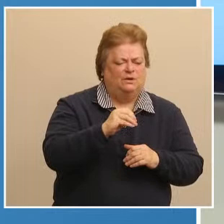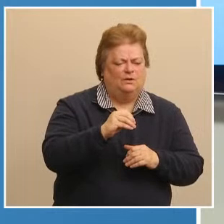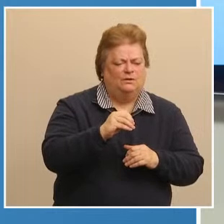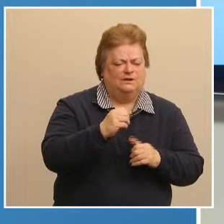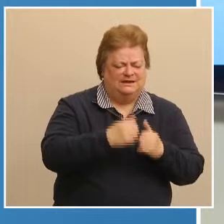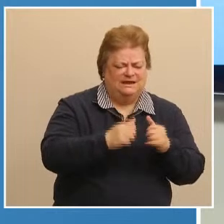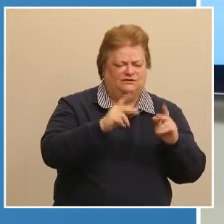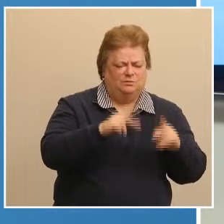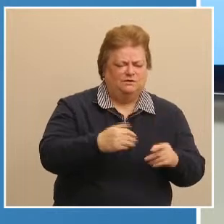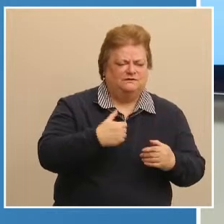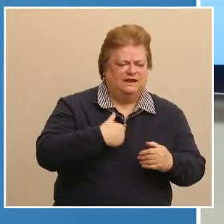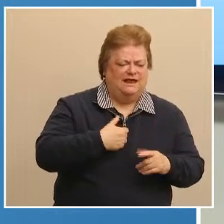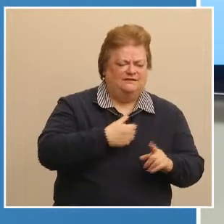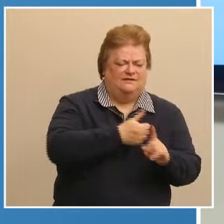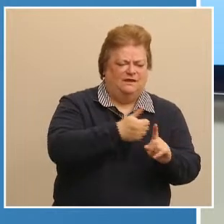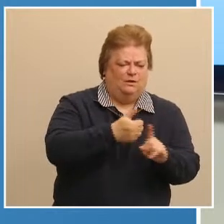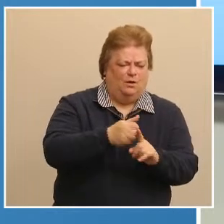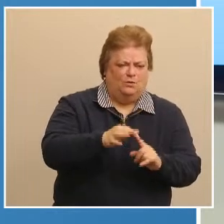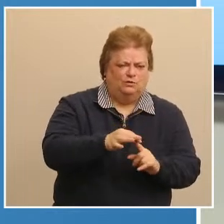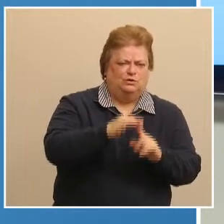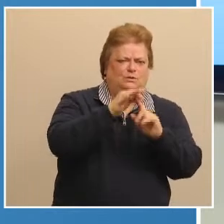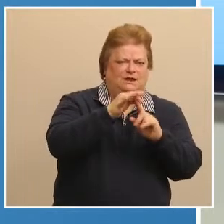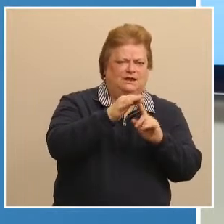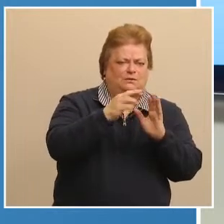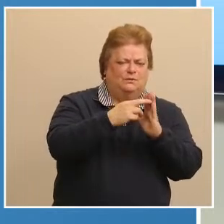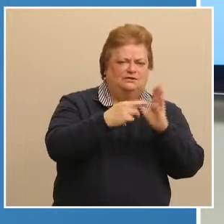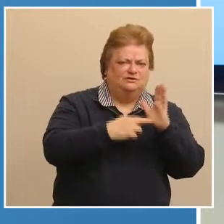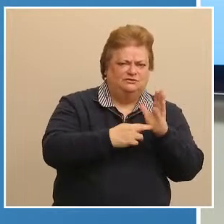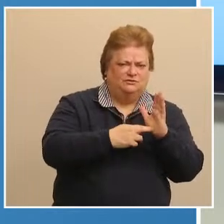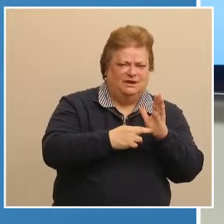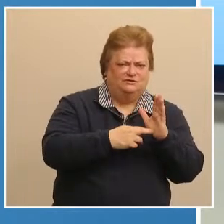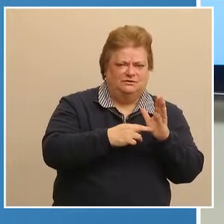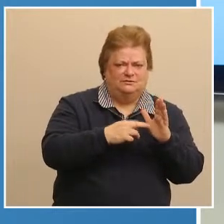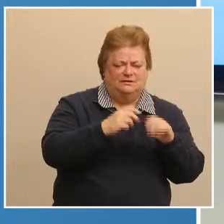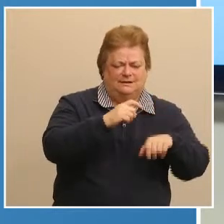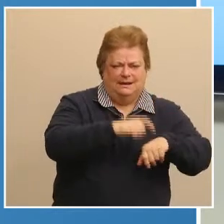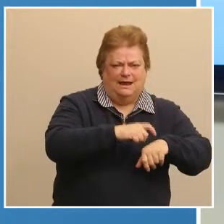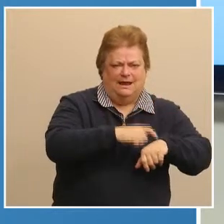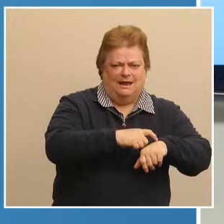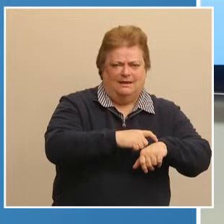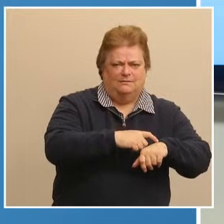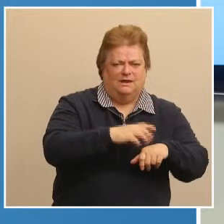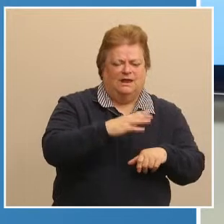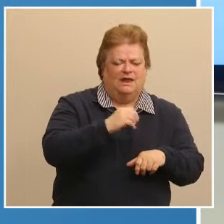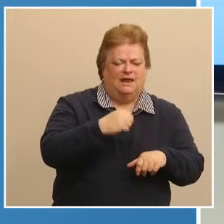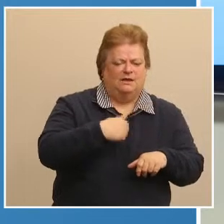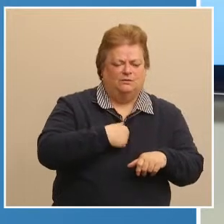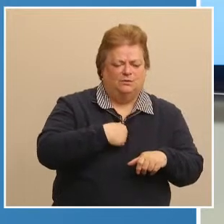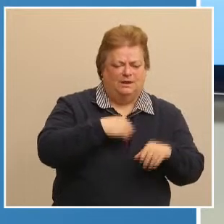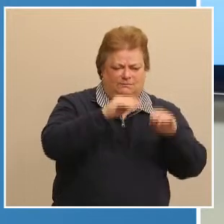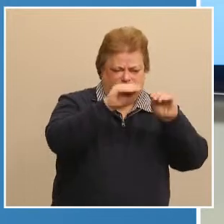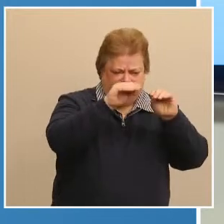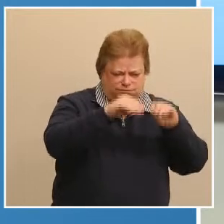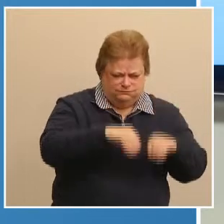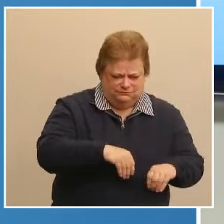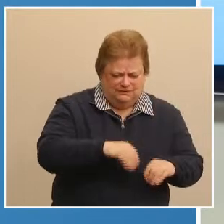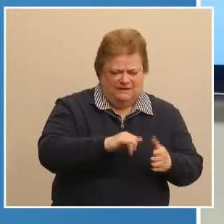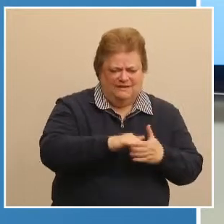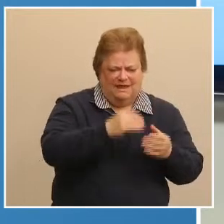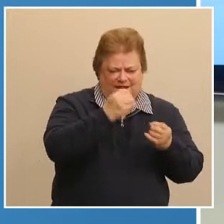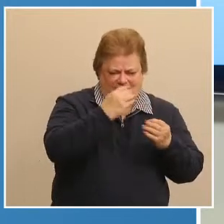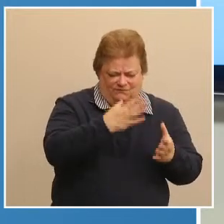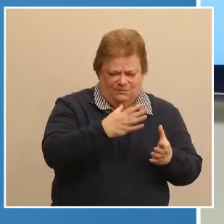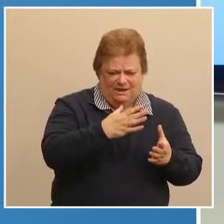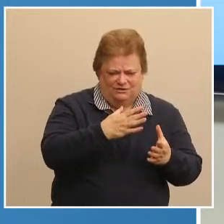each person has their own unique registration time. And we pre-fill the information that's related